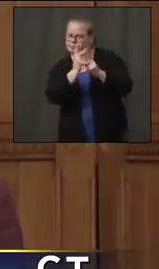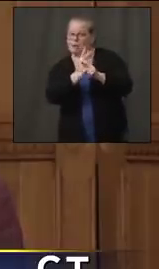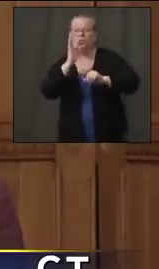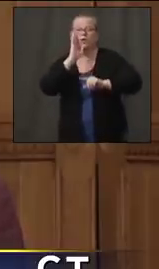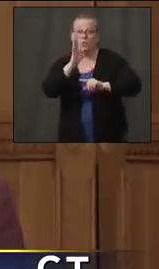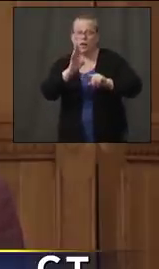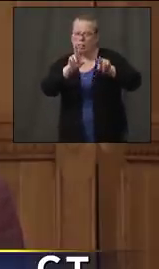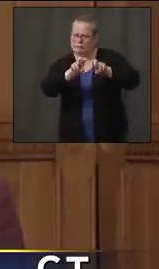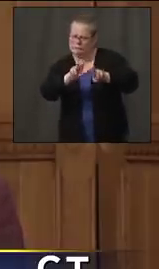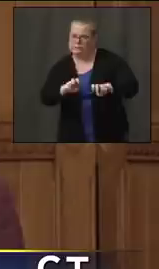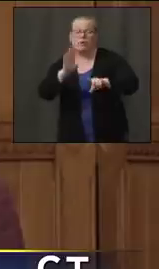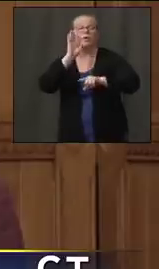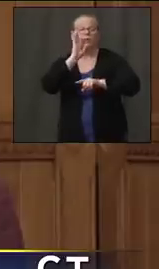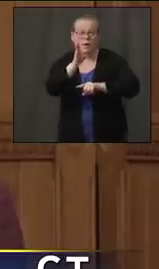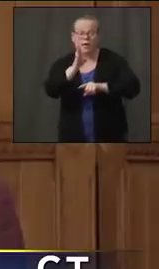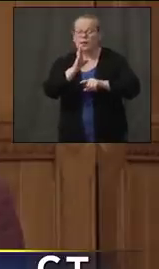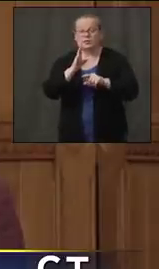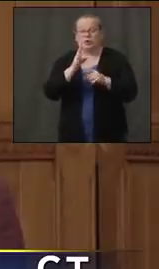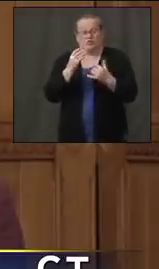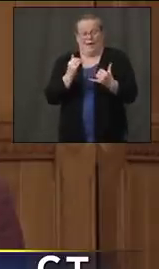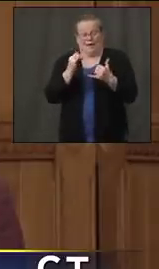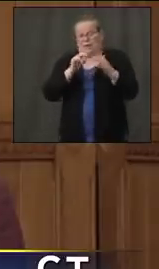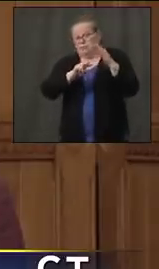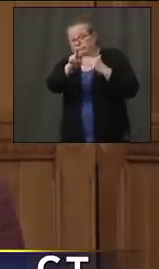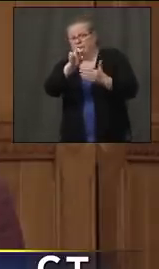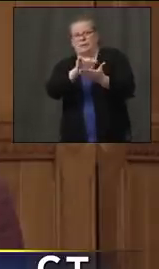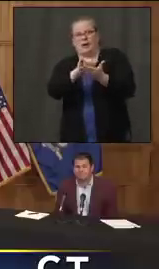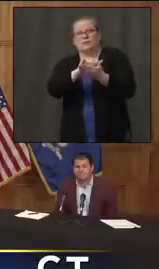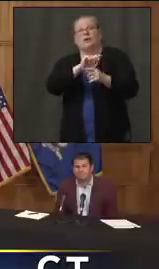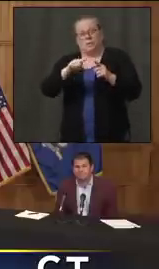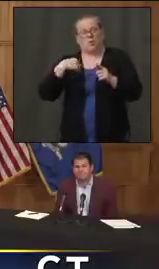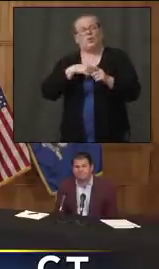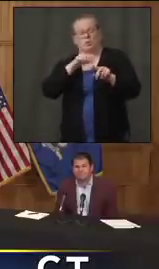very slowly, and that's what we'd like to see, the baby steps.